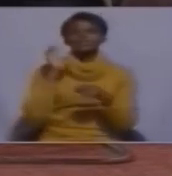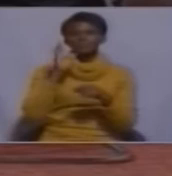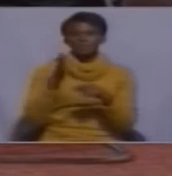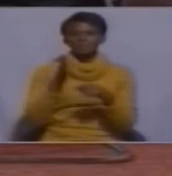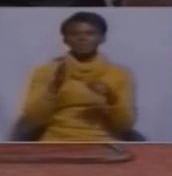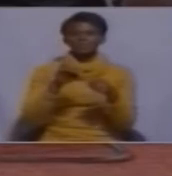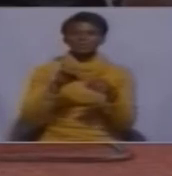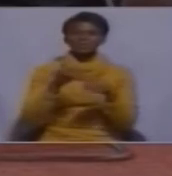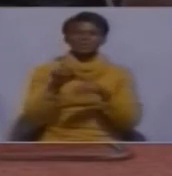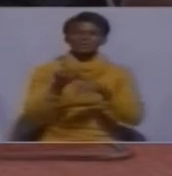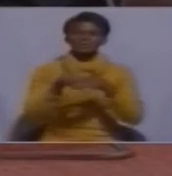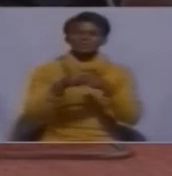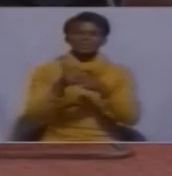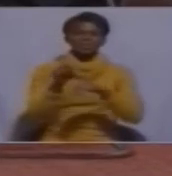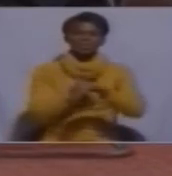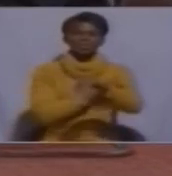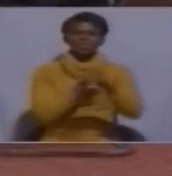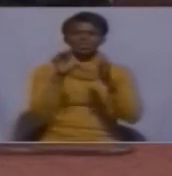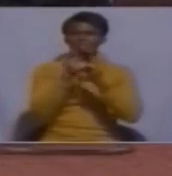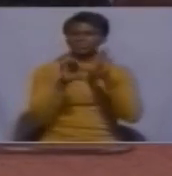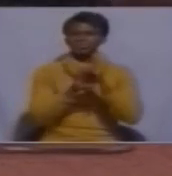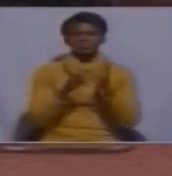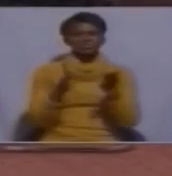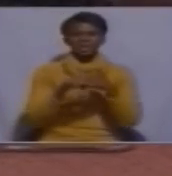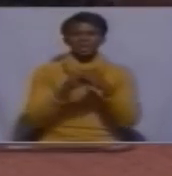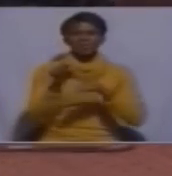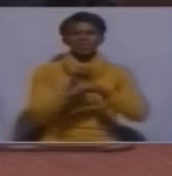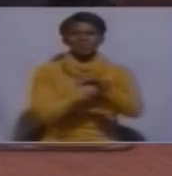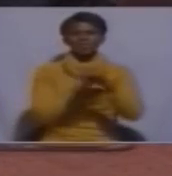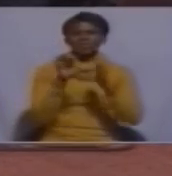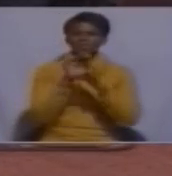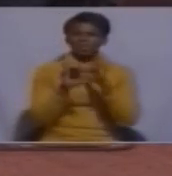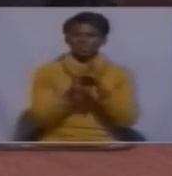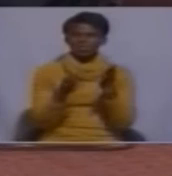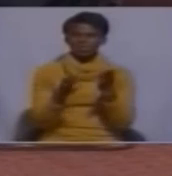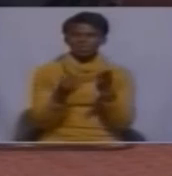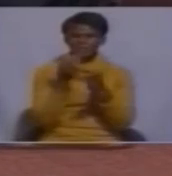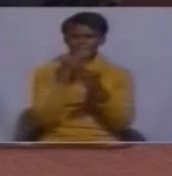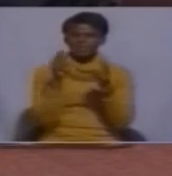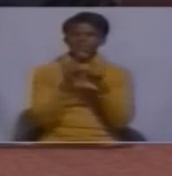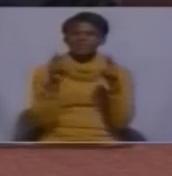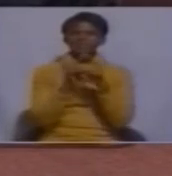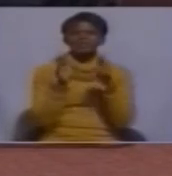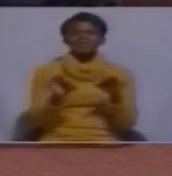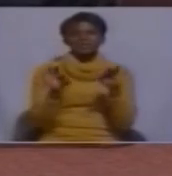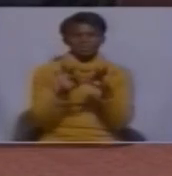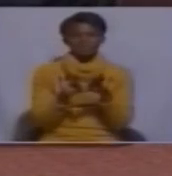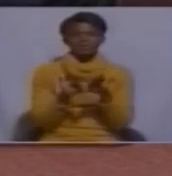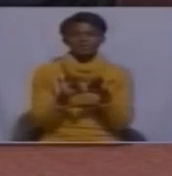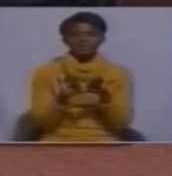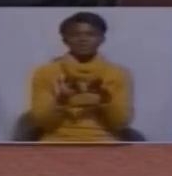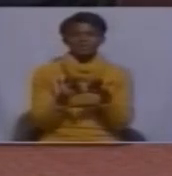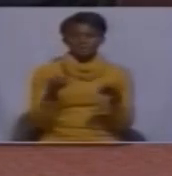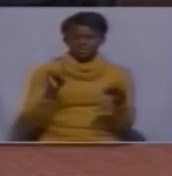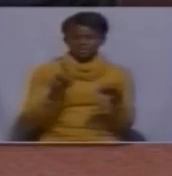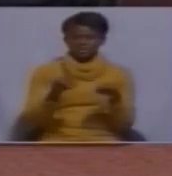How long will it take for this Constitutional Court and Court of Appeal to be in place? Yeah, I think these seem to be very key institutions that, as you